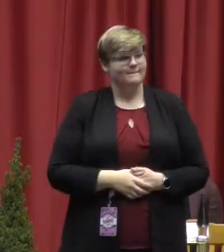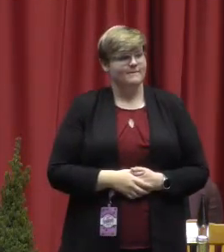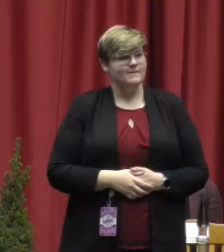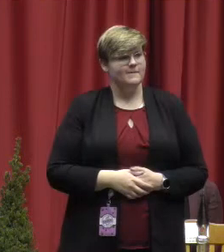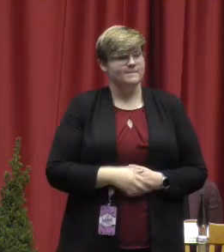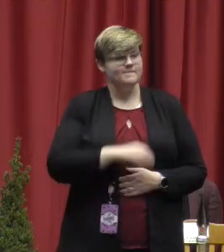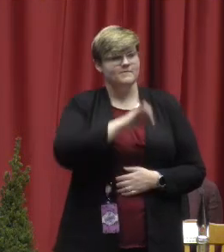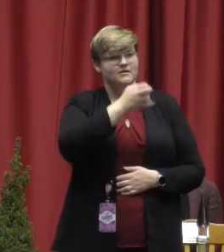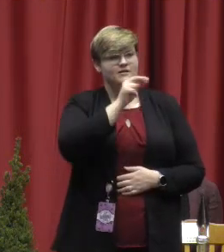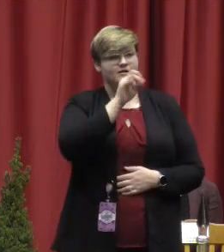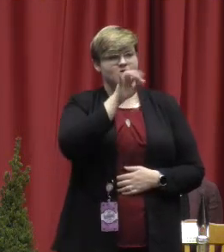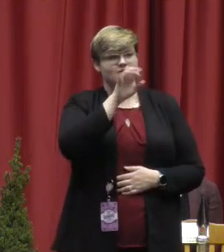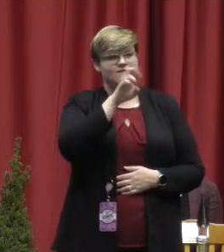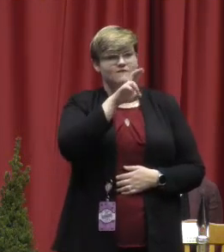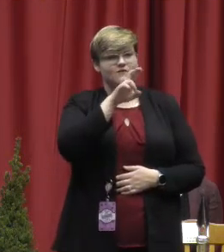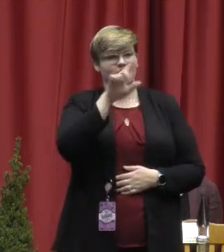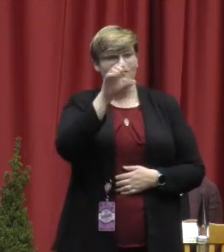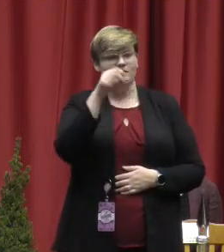Jennifer Lopez,